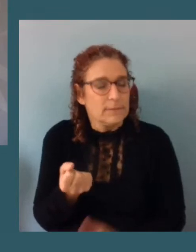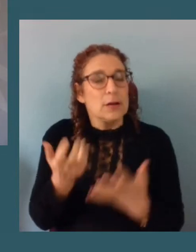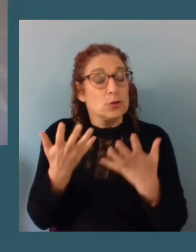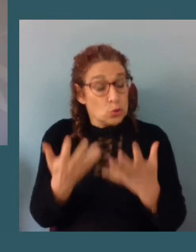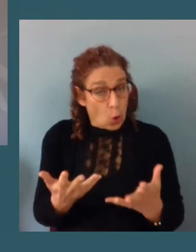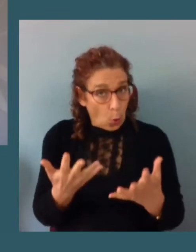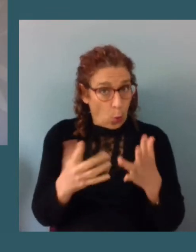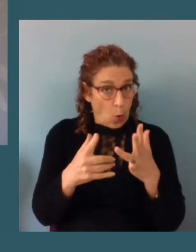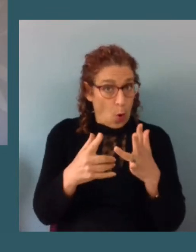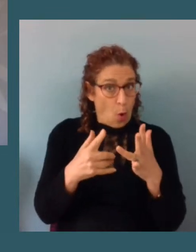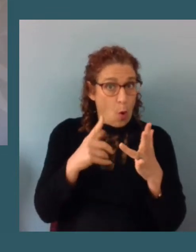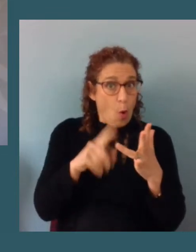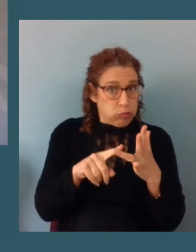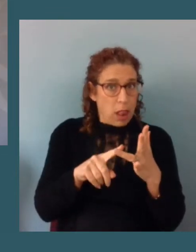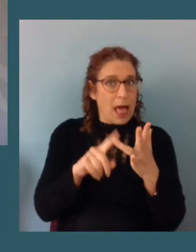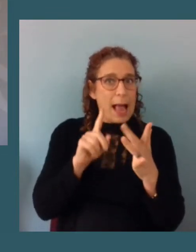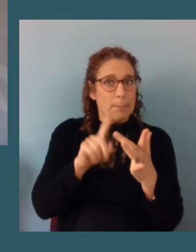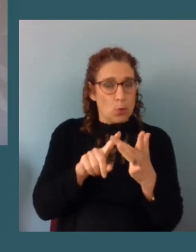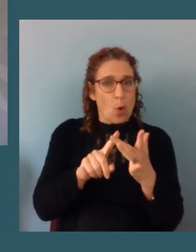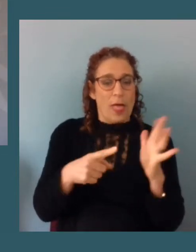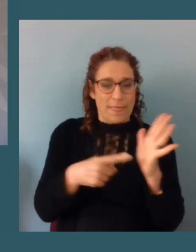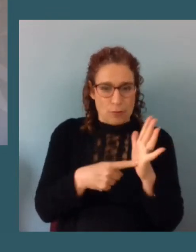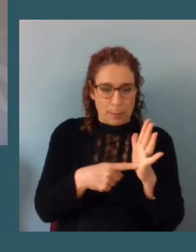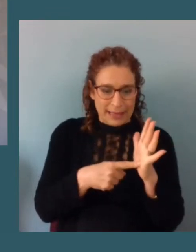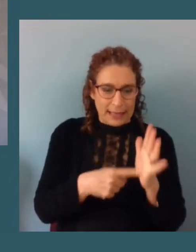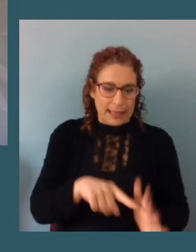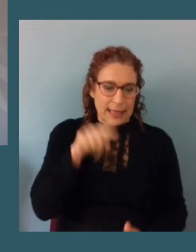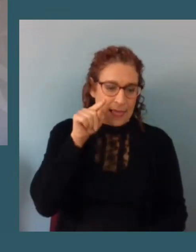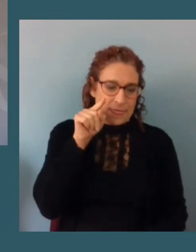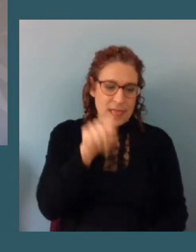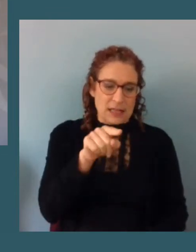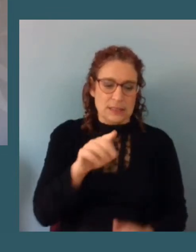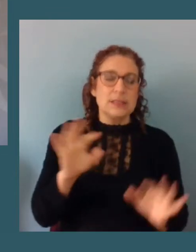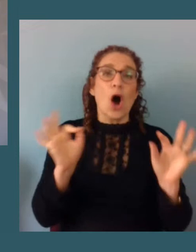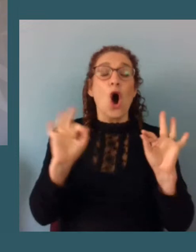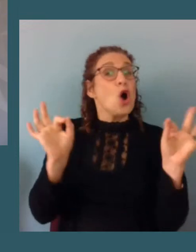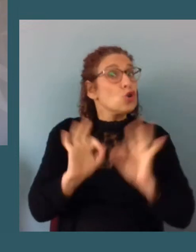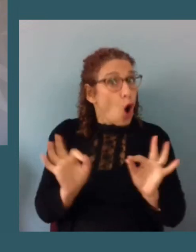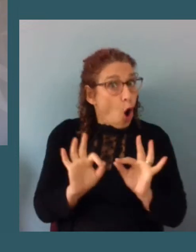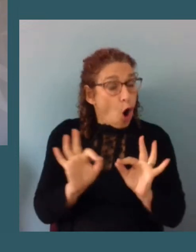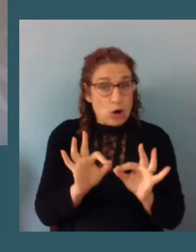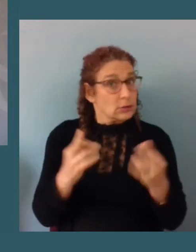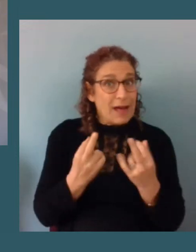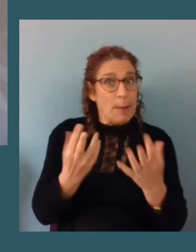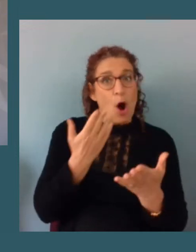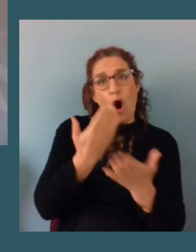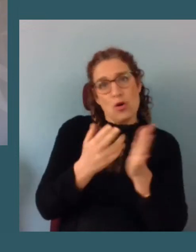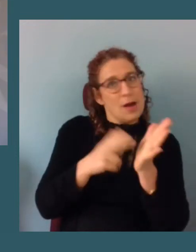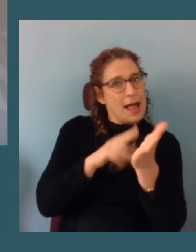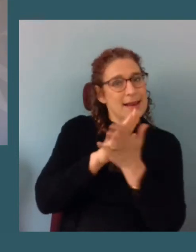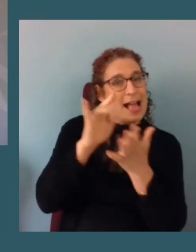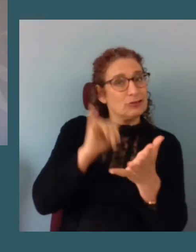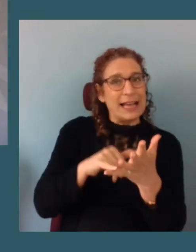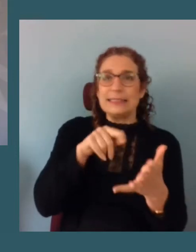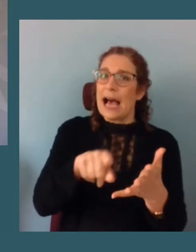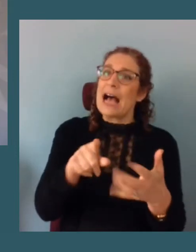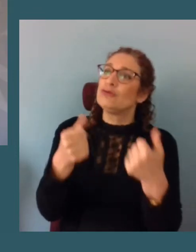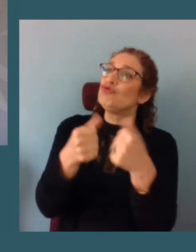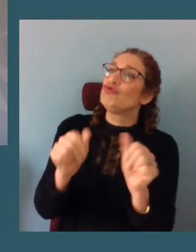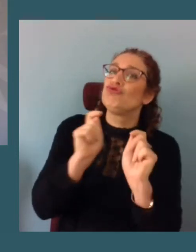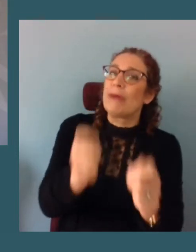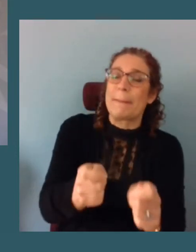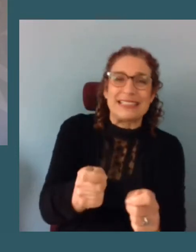immunotherapy at present is not available on the NHS as a treatment strategy in a standard